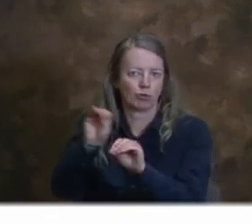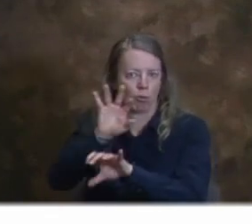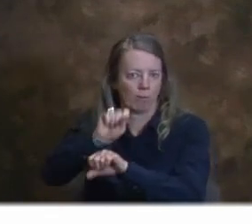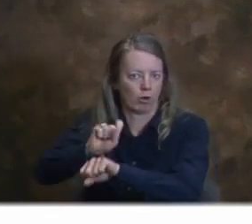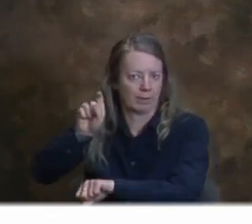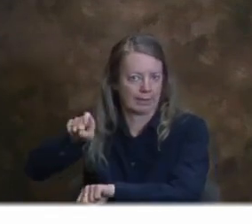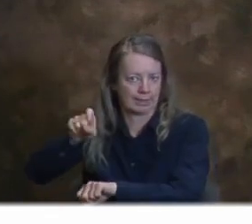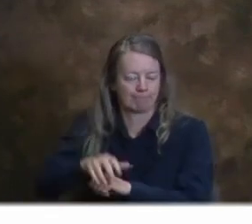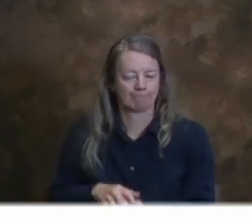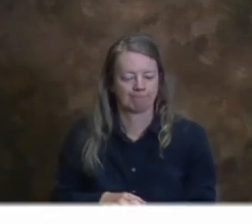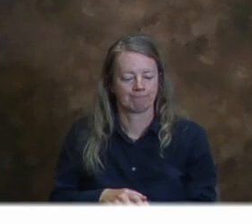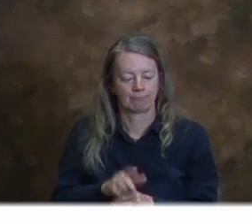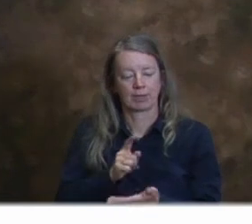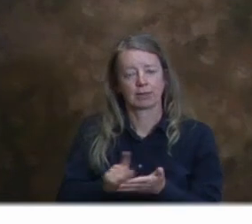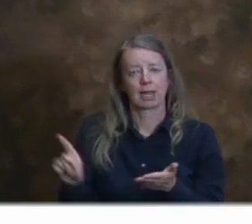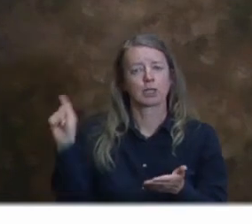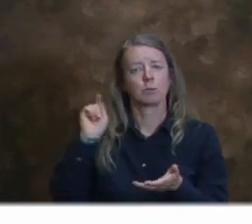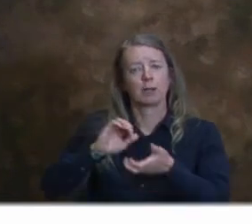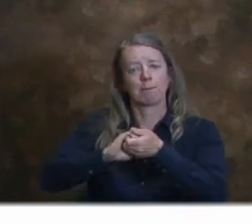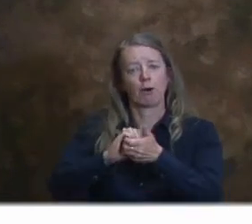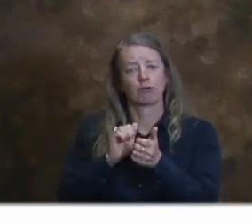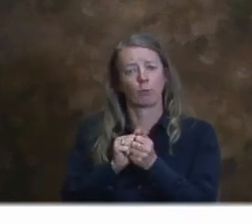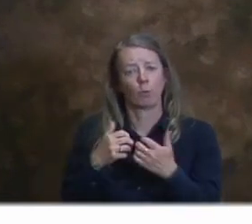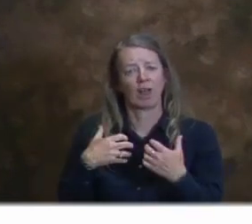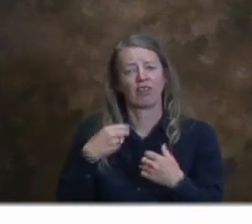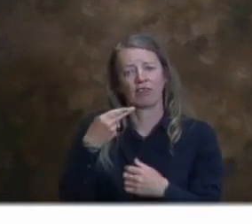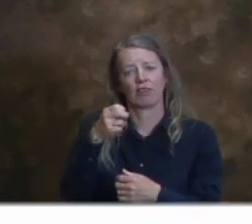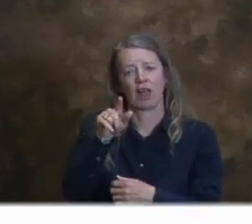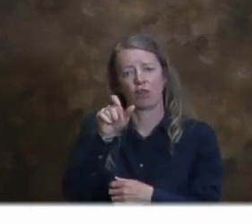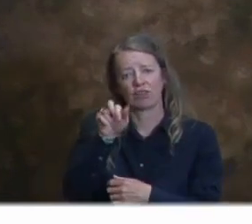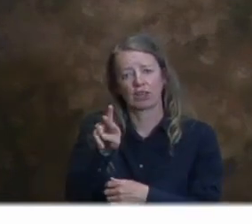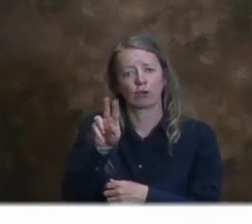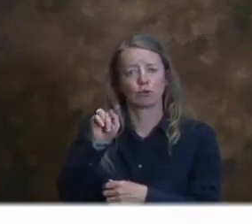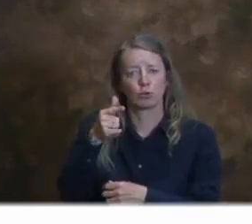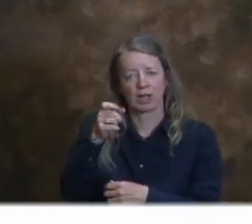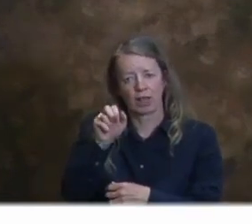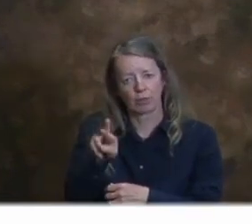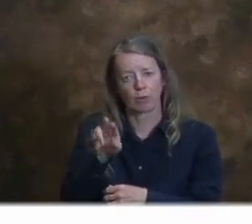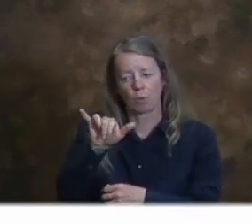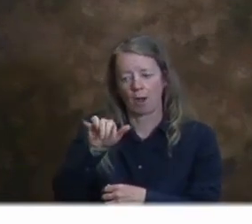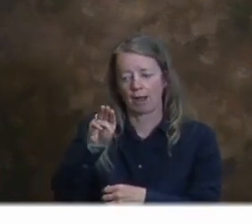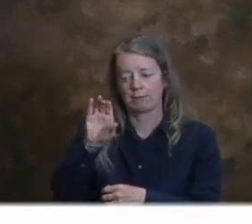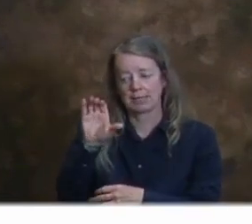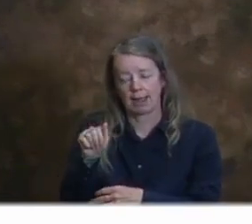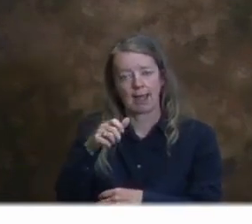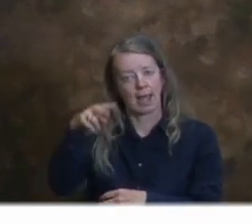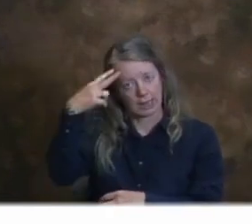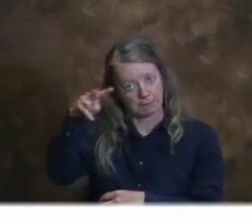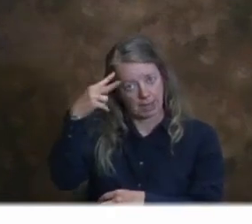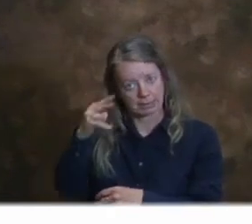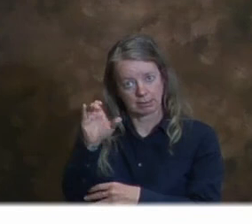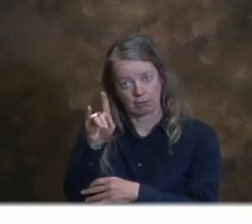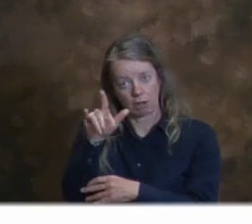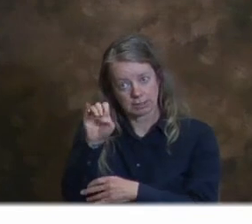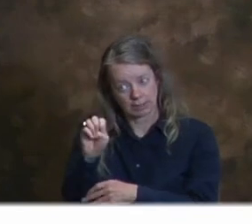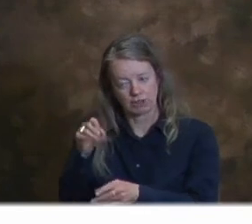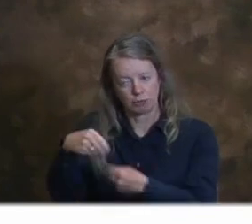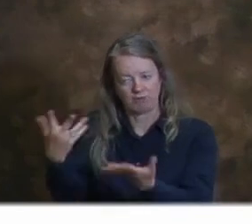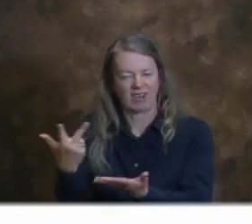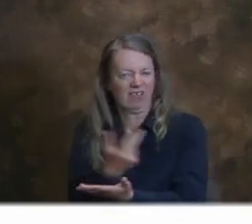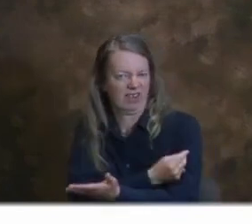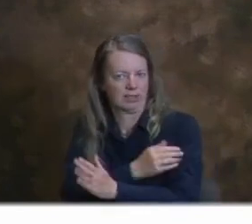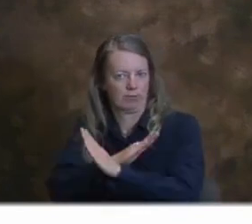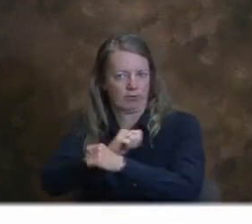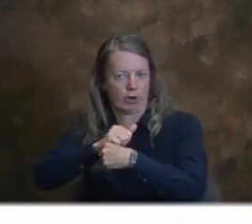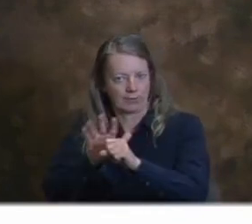Last week, we did partner with Healthier Together, YMCA, and the Mexican Consulate to provide vaccinations over the course of 3 days.